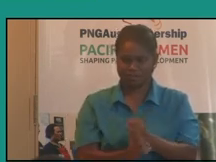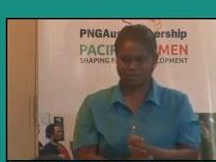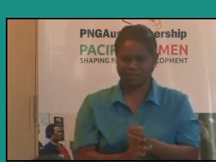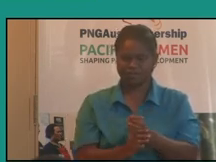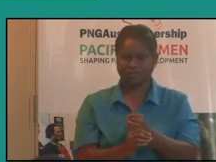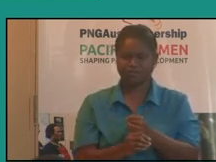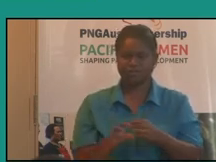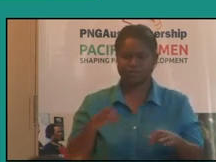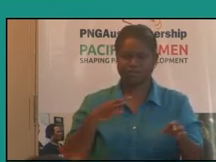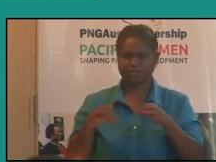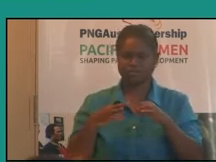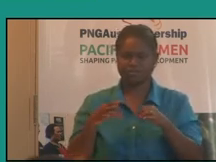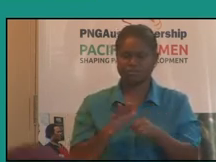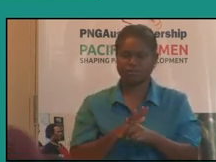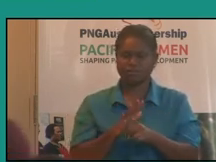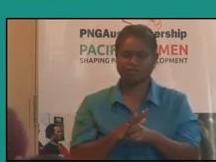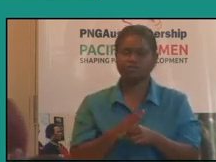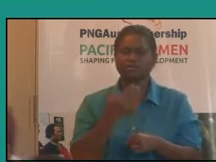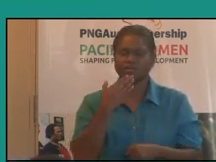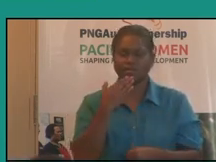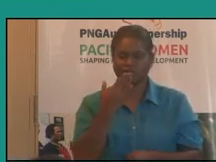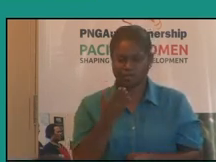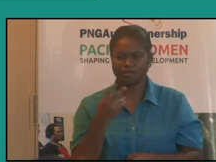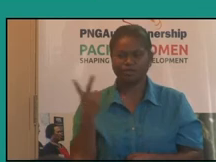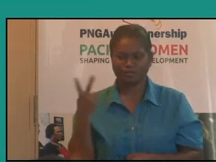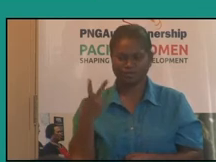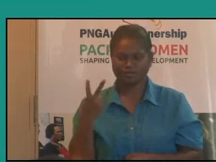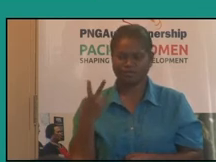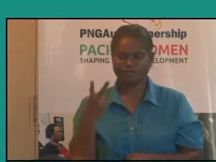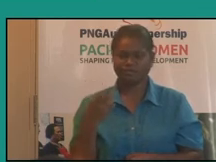Thank you, Samantha. Theresa,